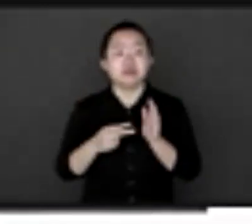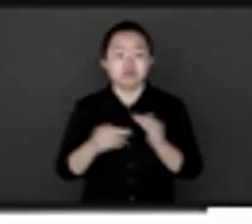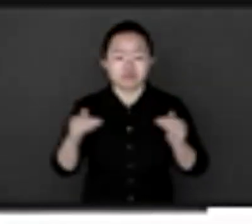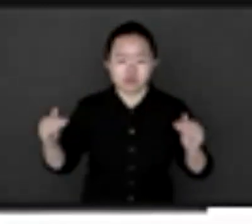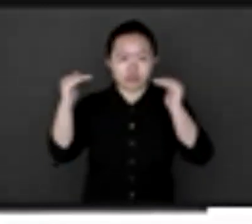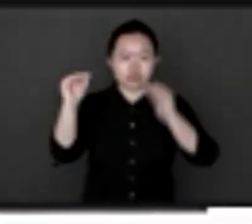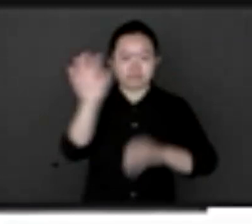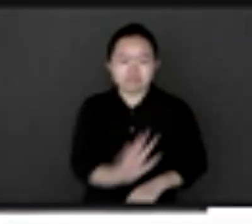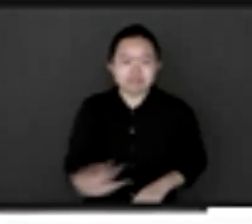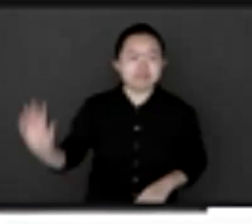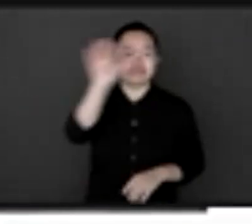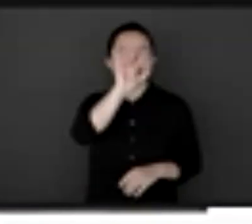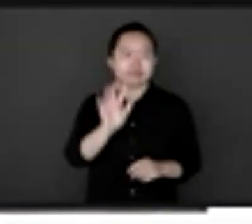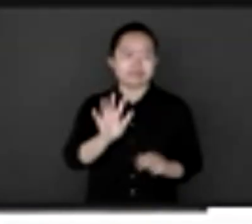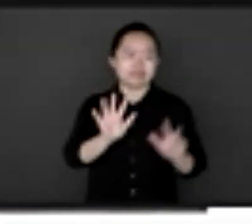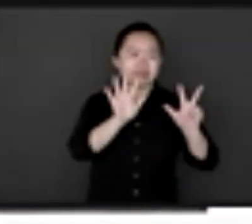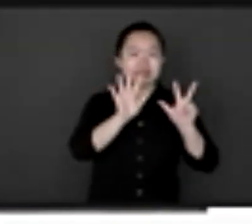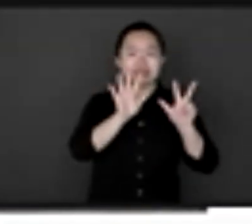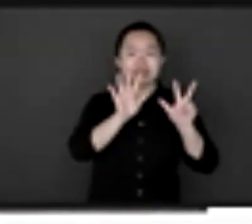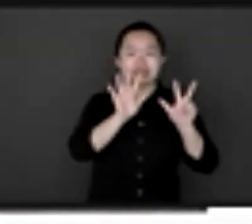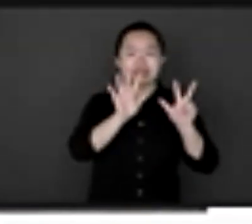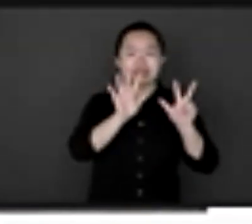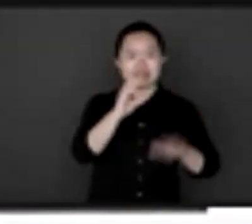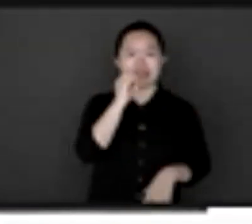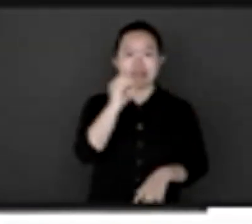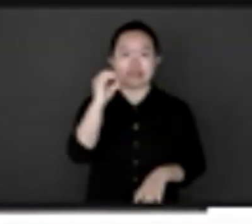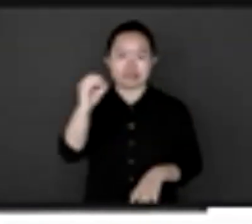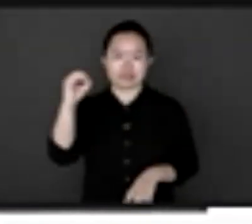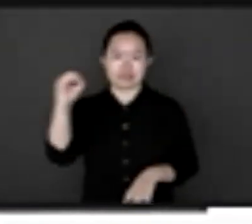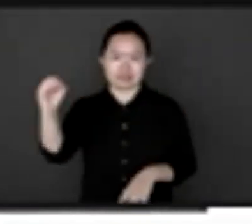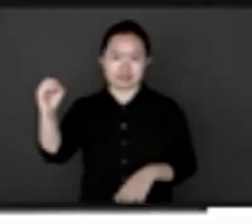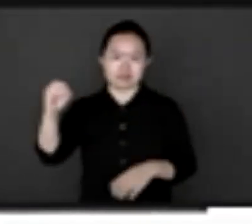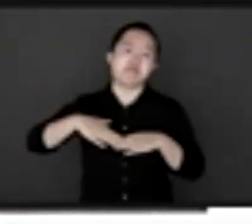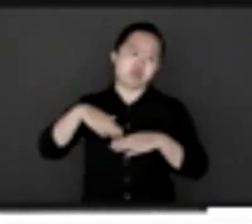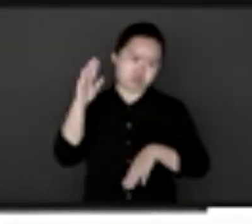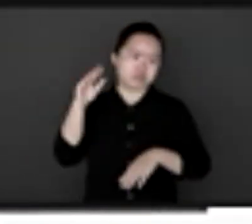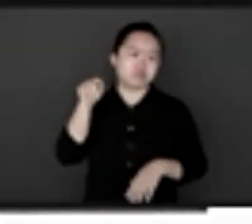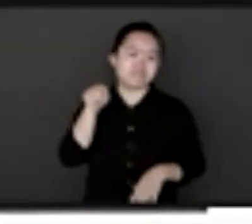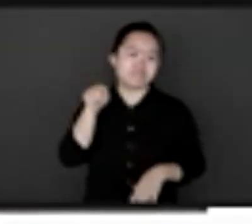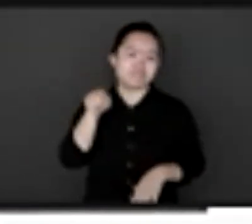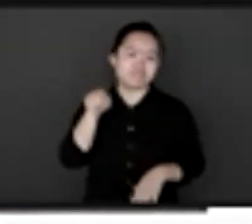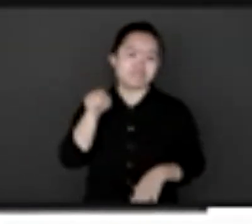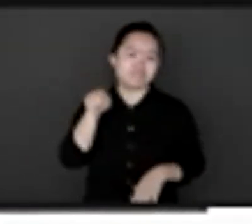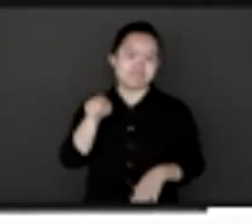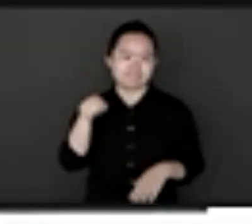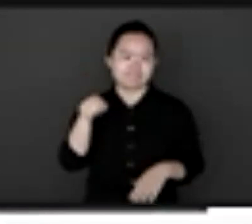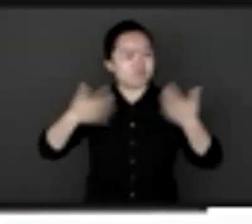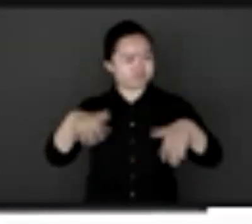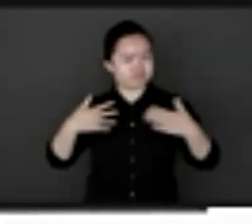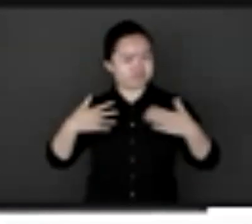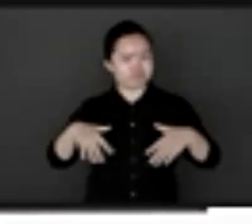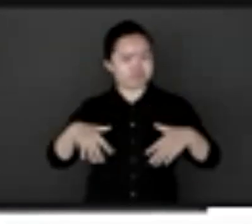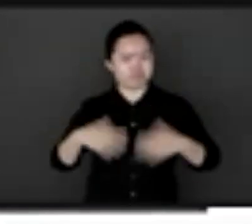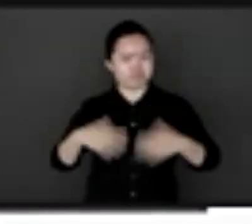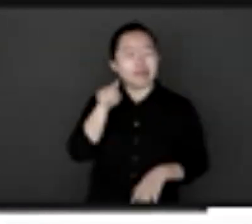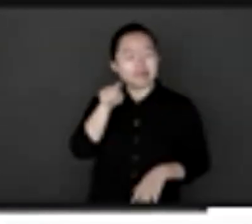the gray zone around the public sector body, that's really large. And I think that is one thing that makes it kind of